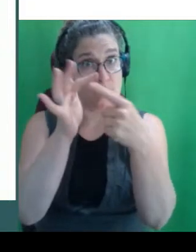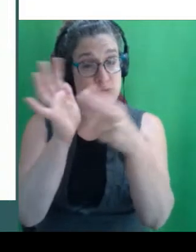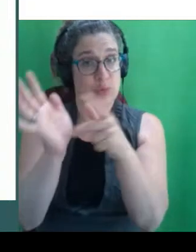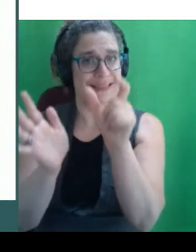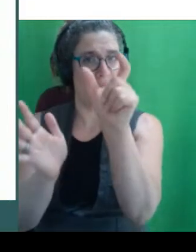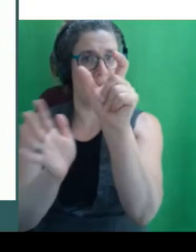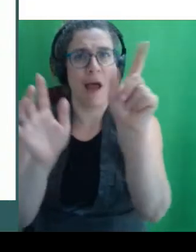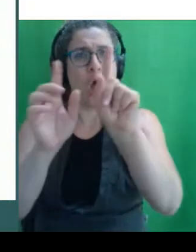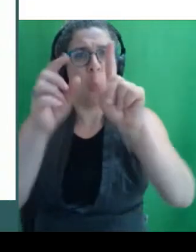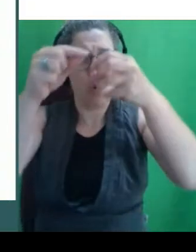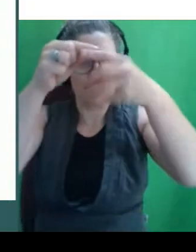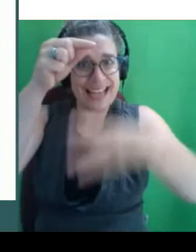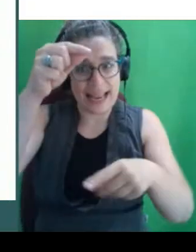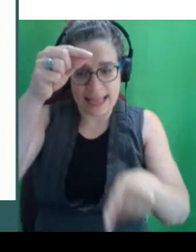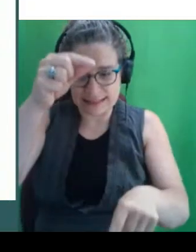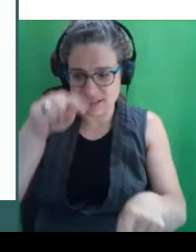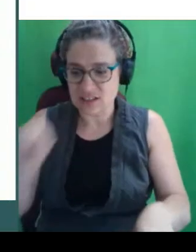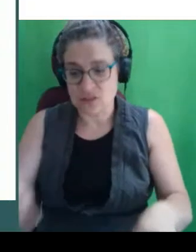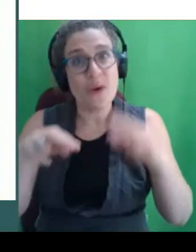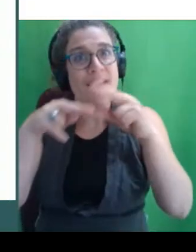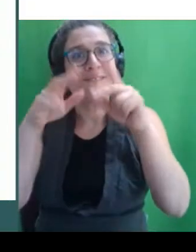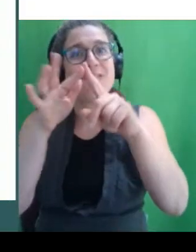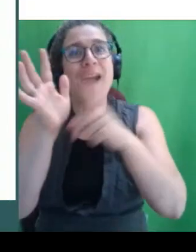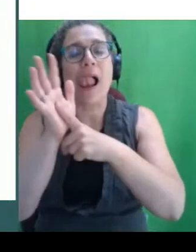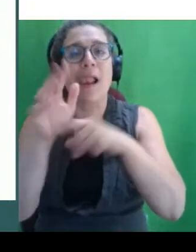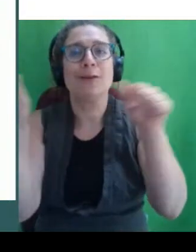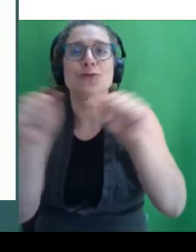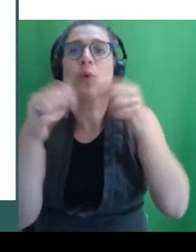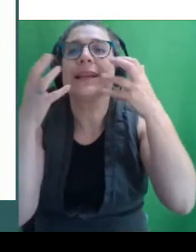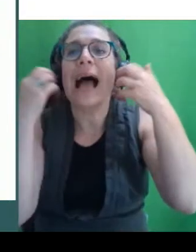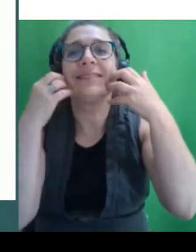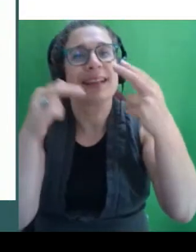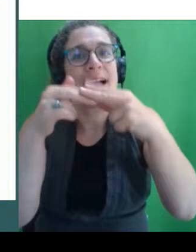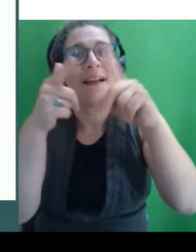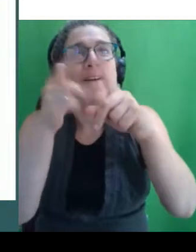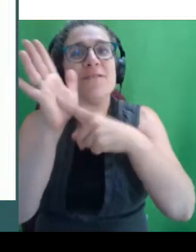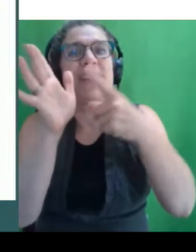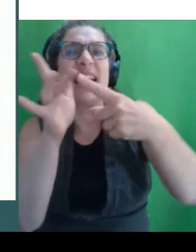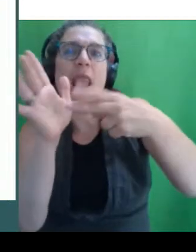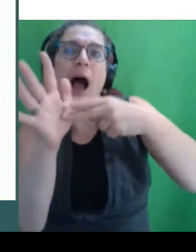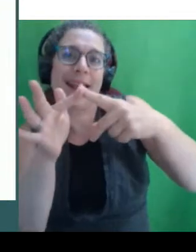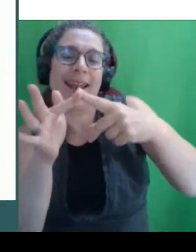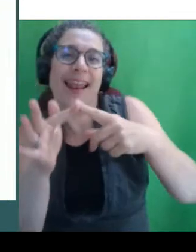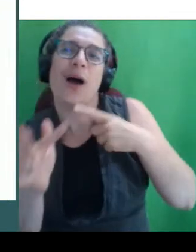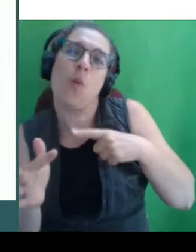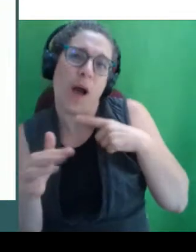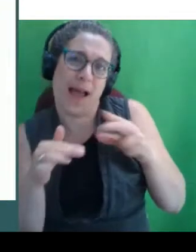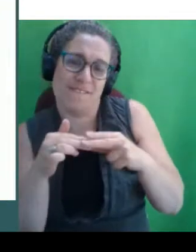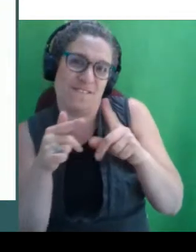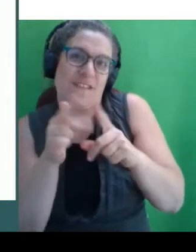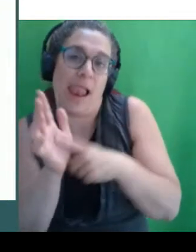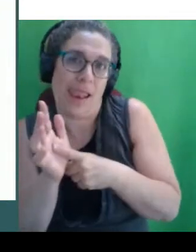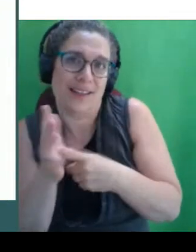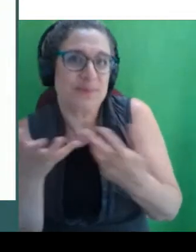is feline, so FeLD1 is the major cat allergen. Next slide, please.